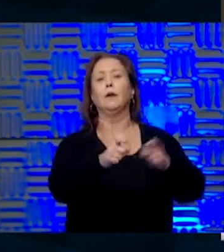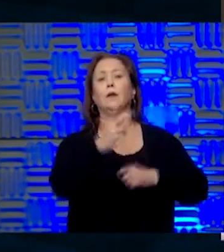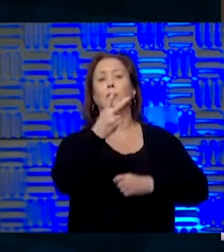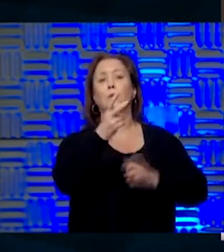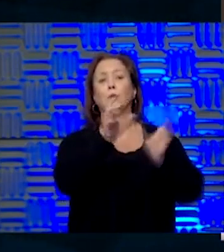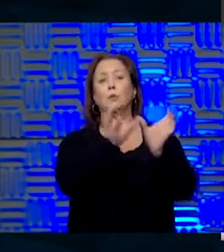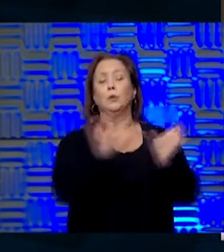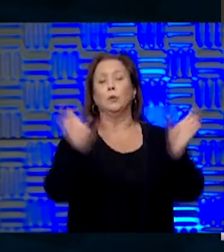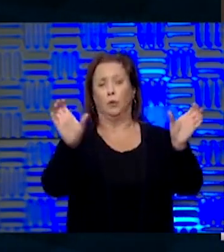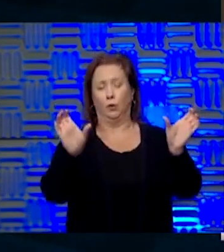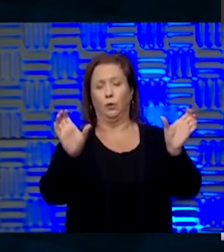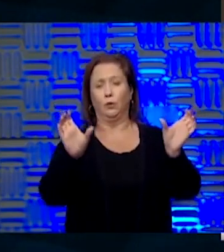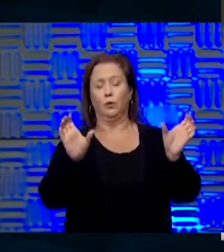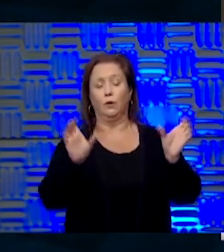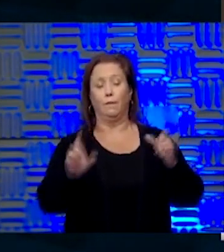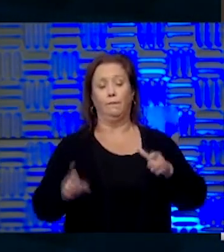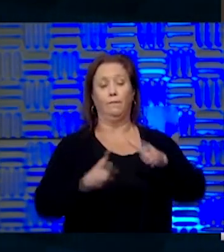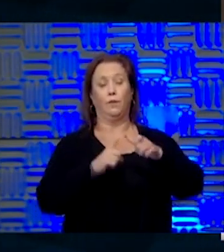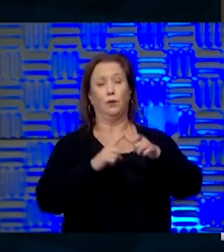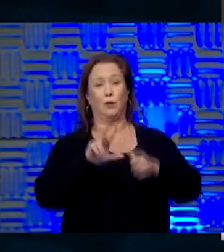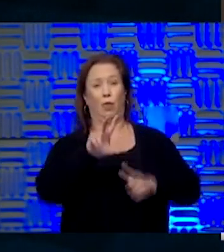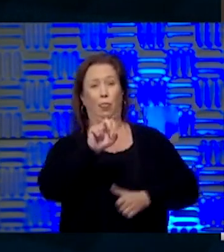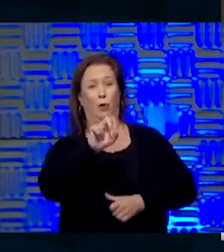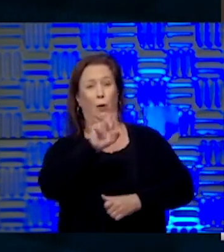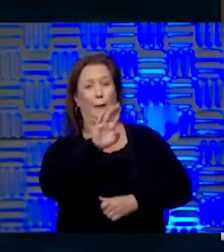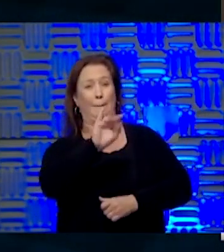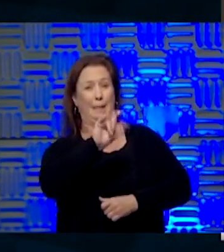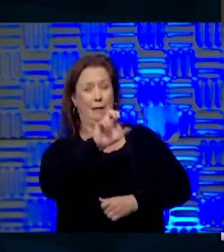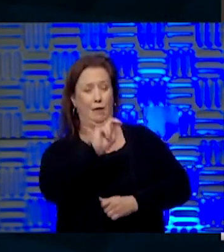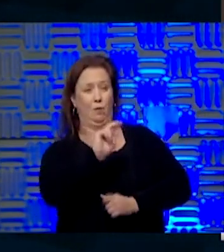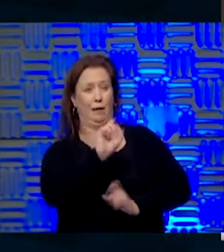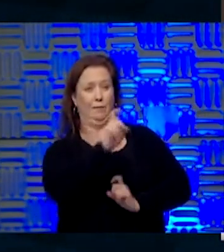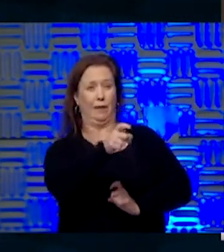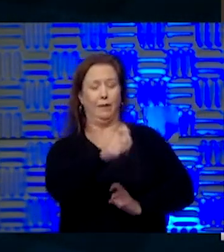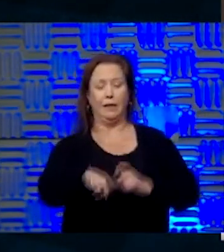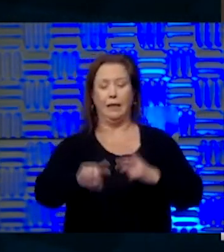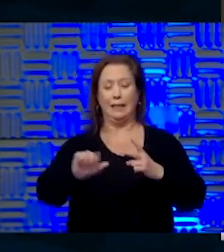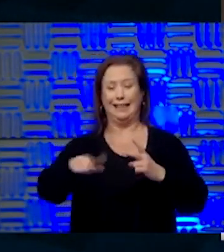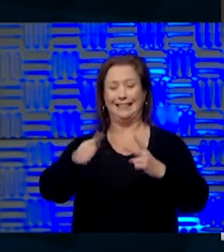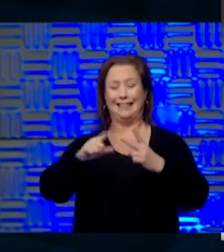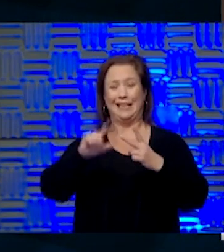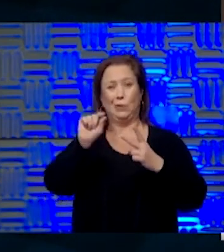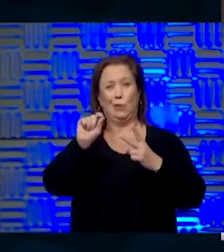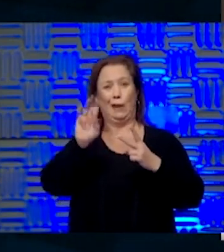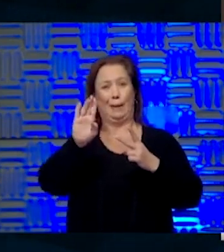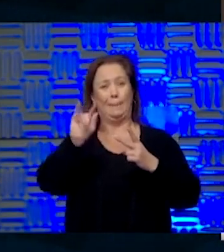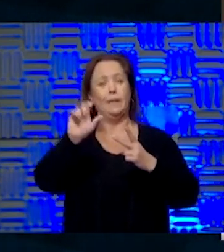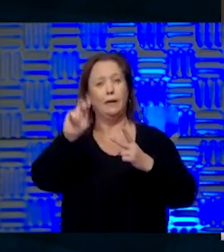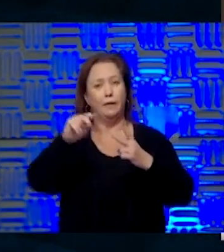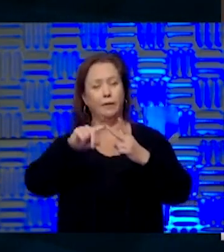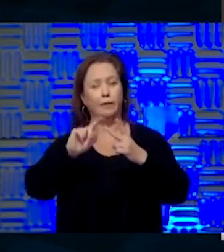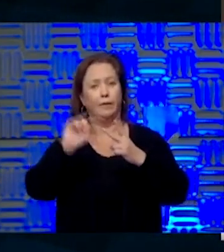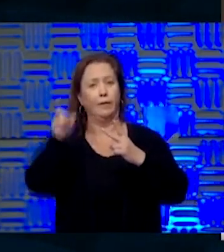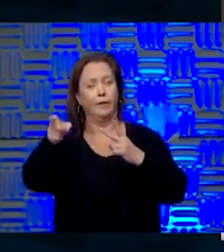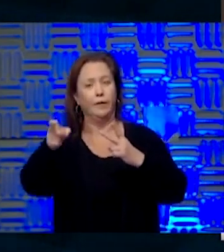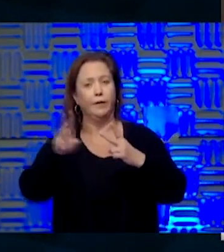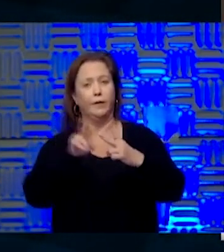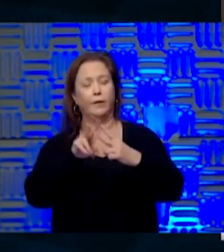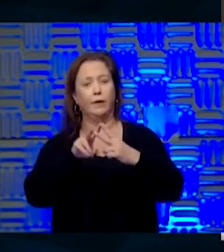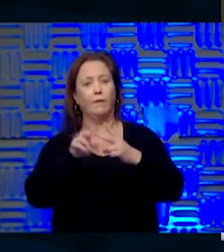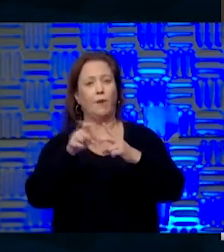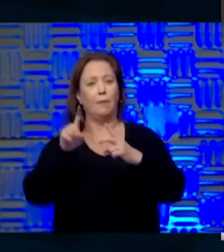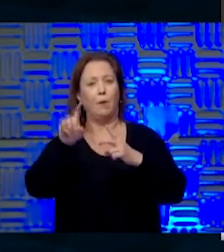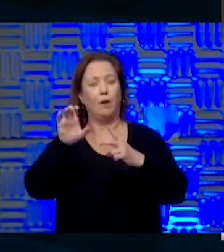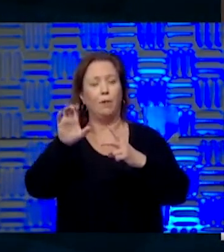tranches from that fund. The first one, $30 billion of the $100 billion. The second one, $20 billion of the $100 billion.